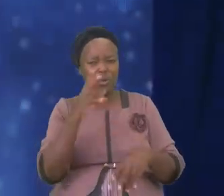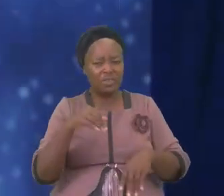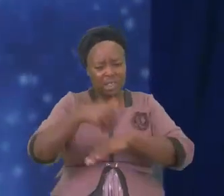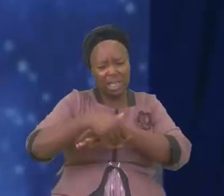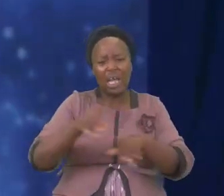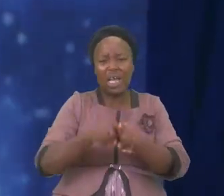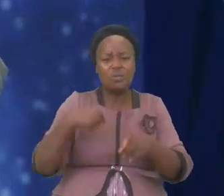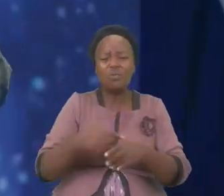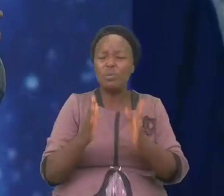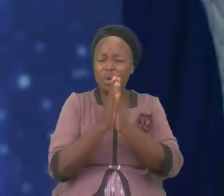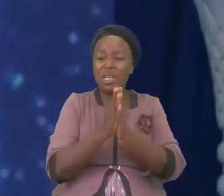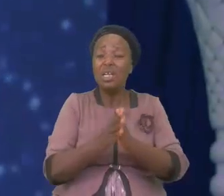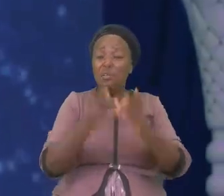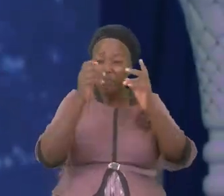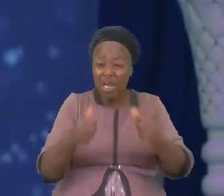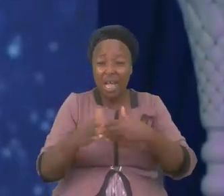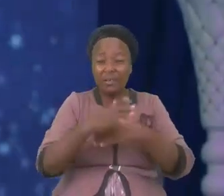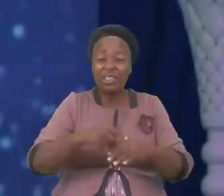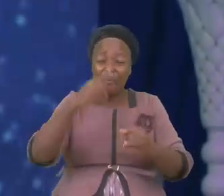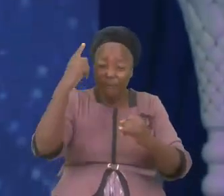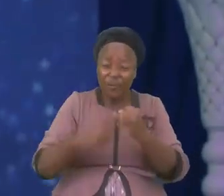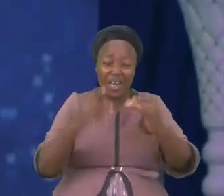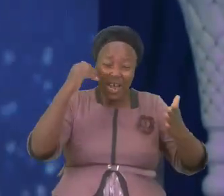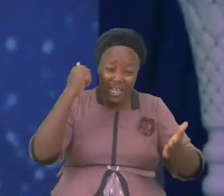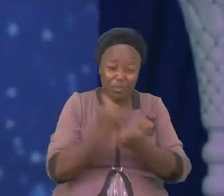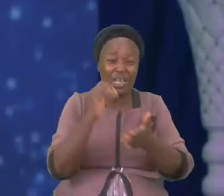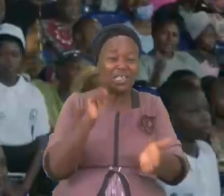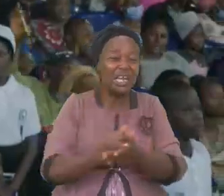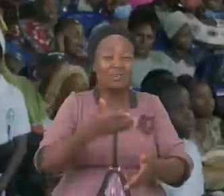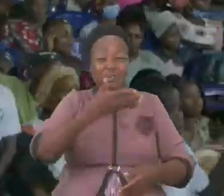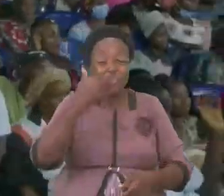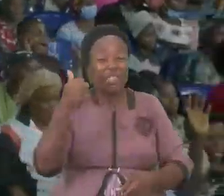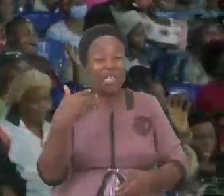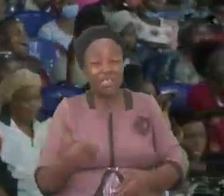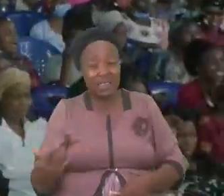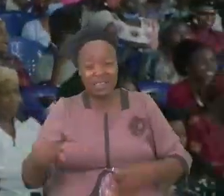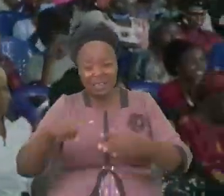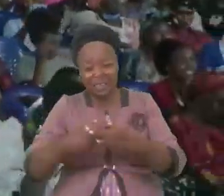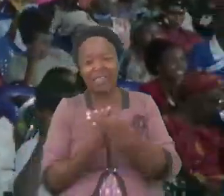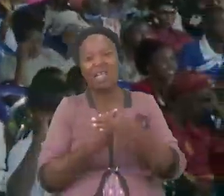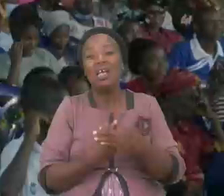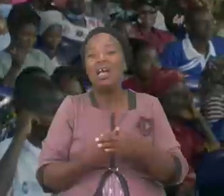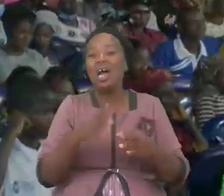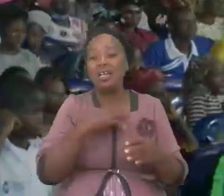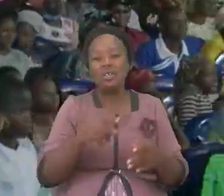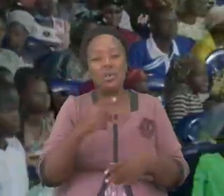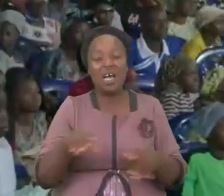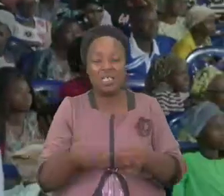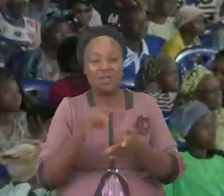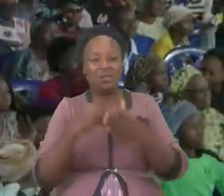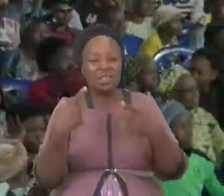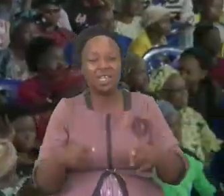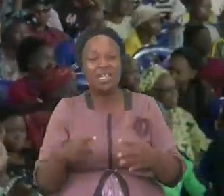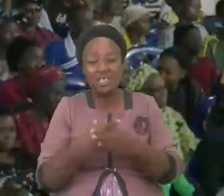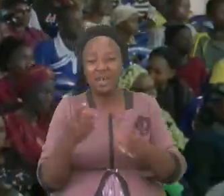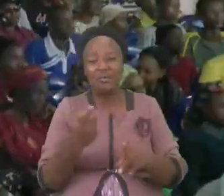better scene started, as it is going to start for you tonight. Let her tell you her story by